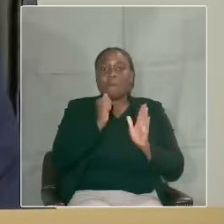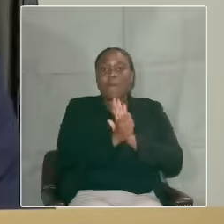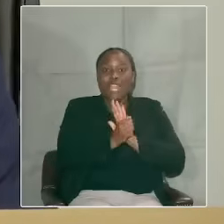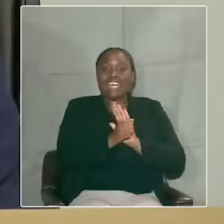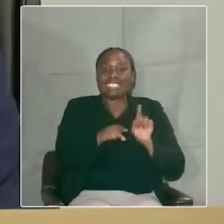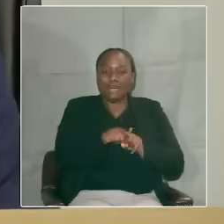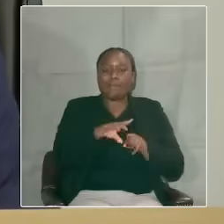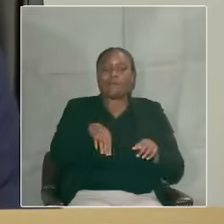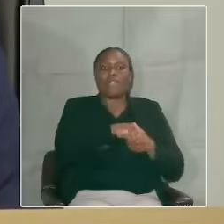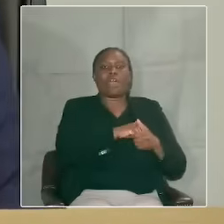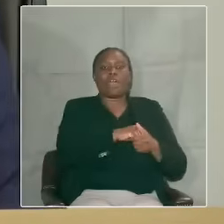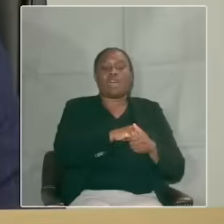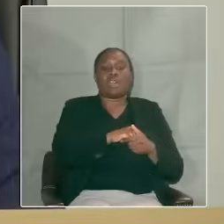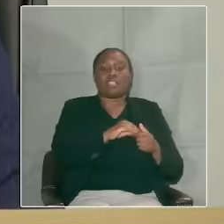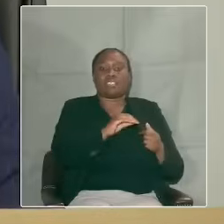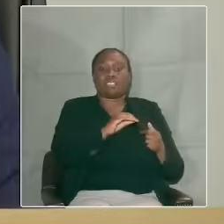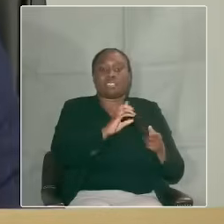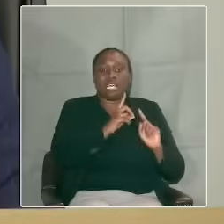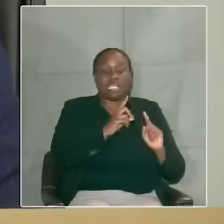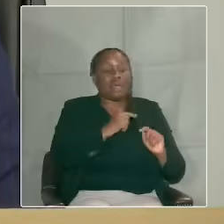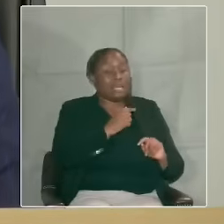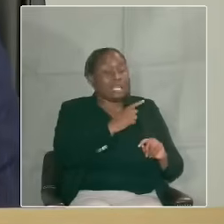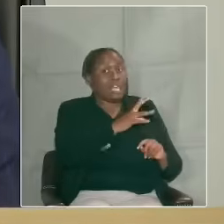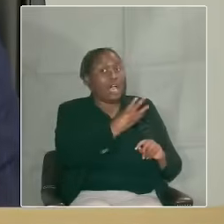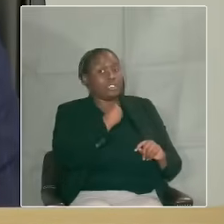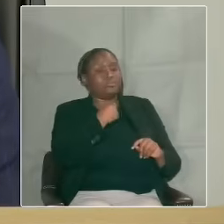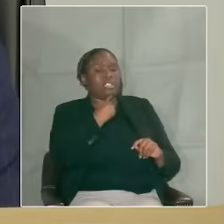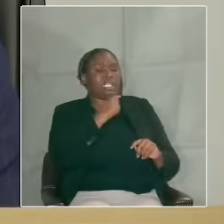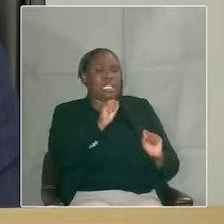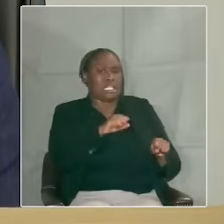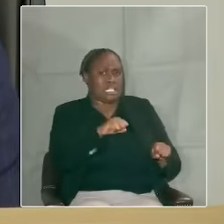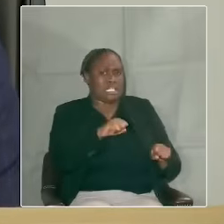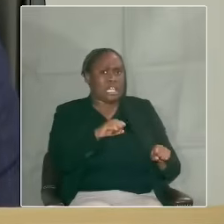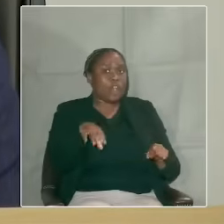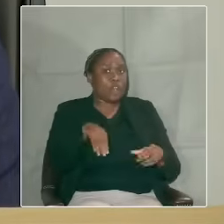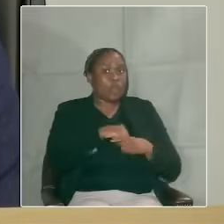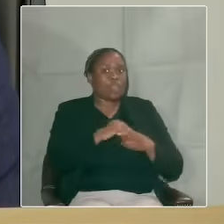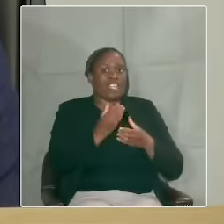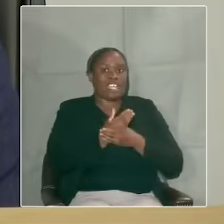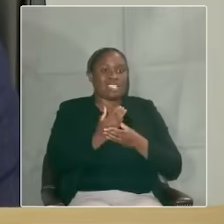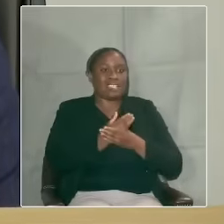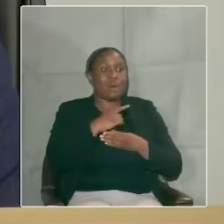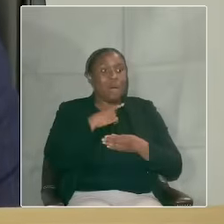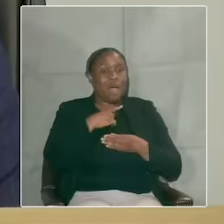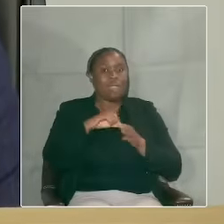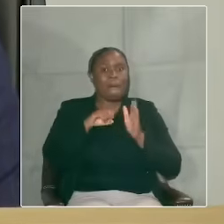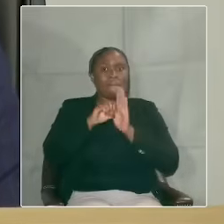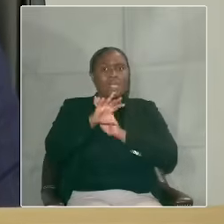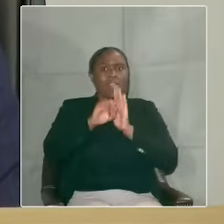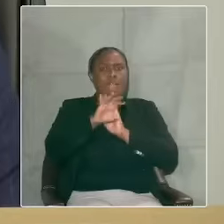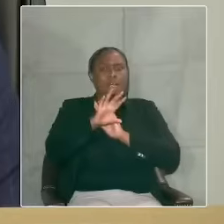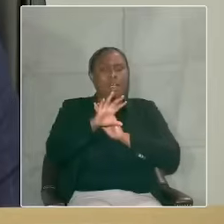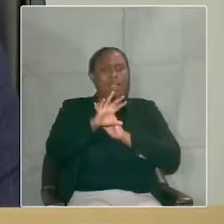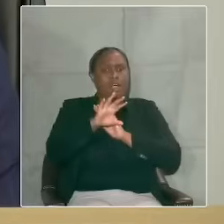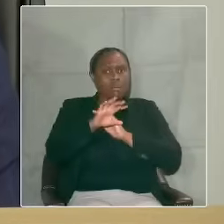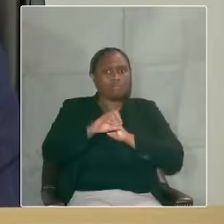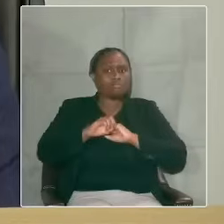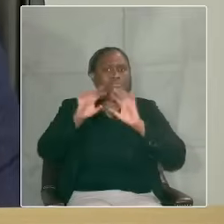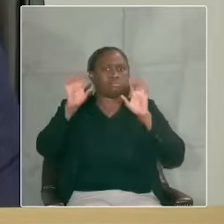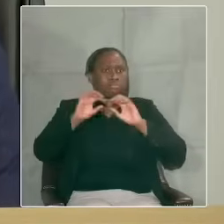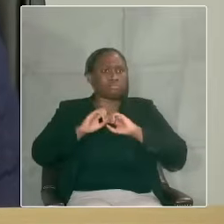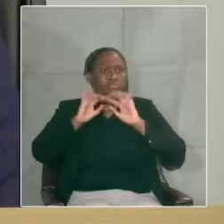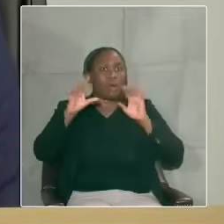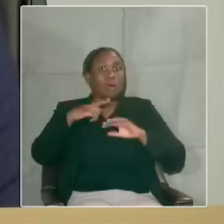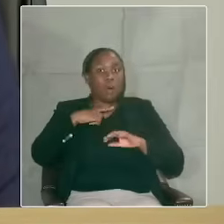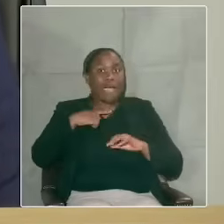to him, yes, including that case, because the only time you see those media articles is because of